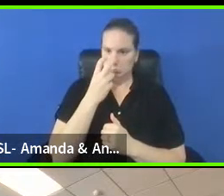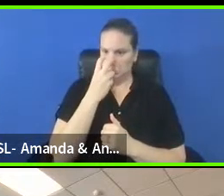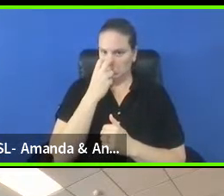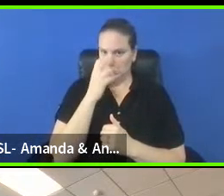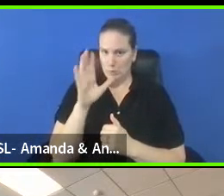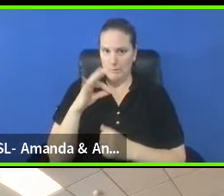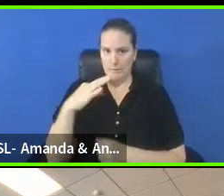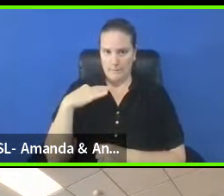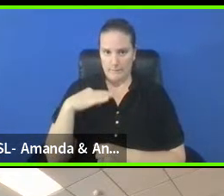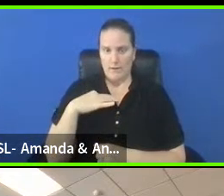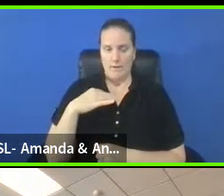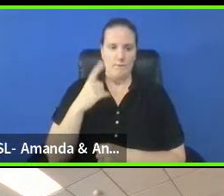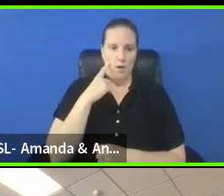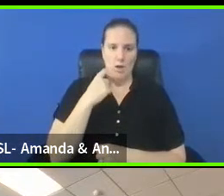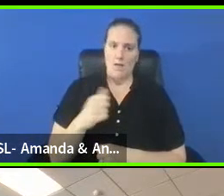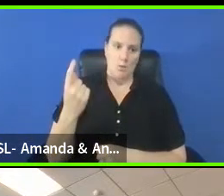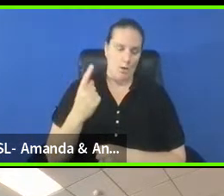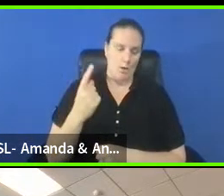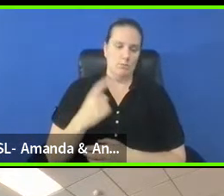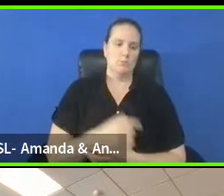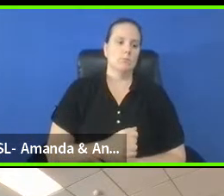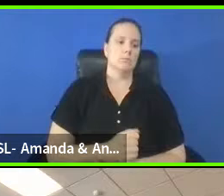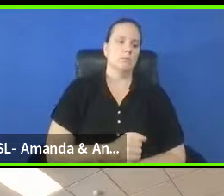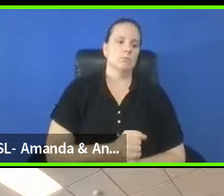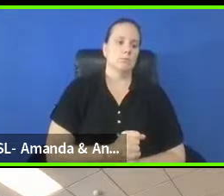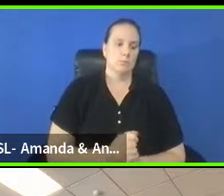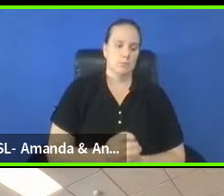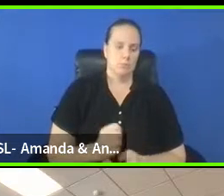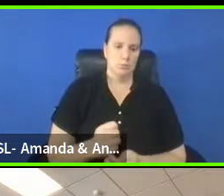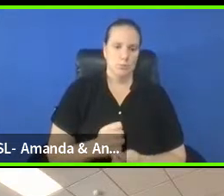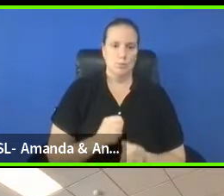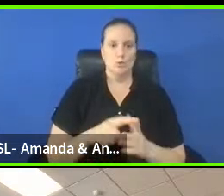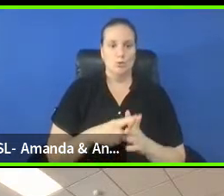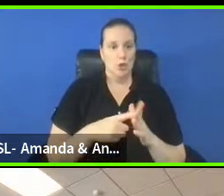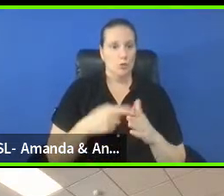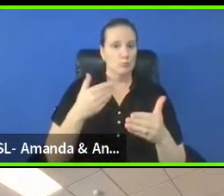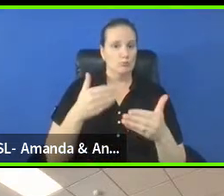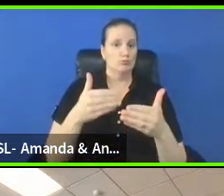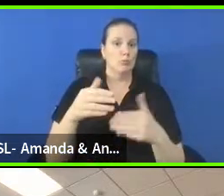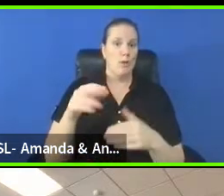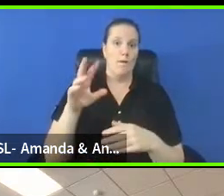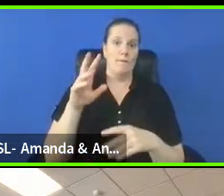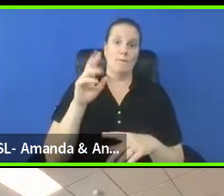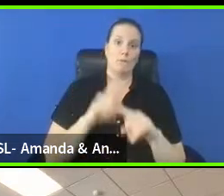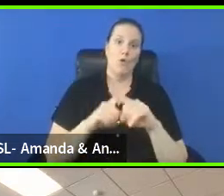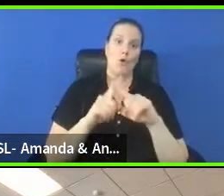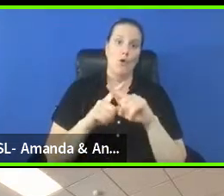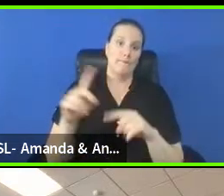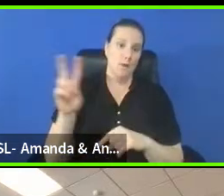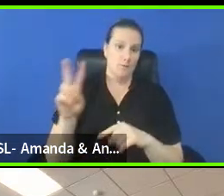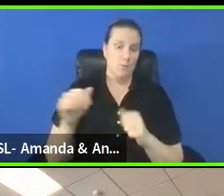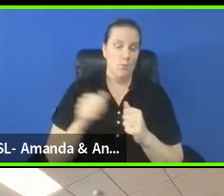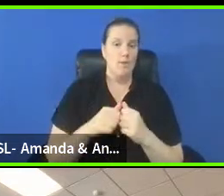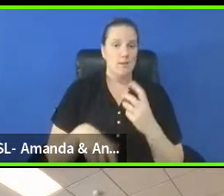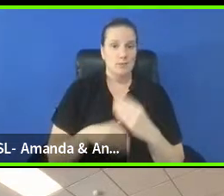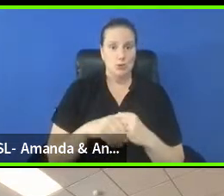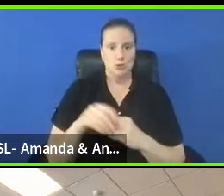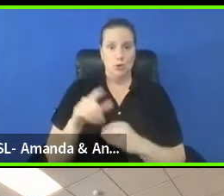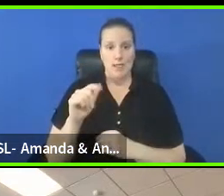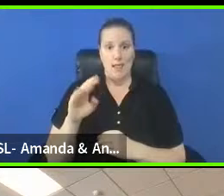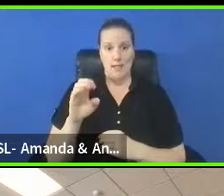beneficial for anyone. And then we start encroaching into Fort Vancouver with additional lanes.